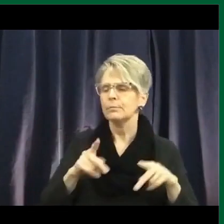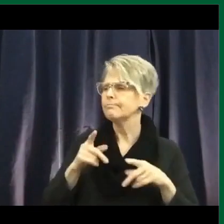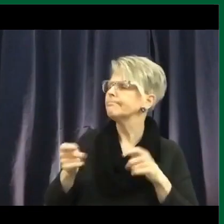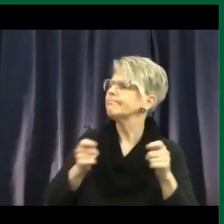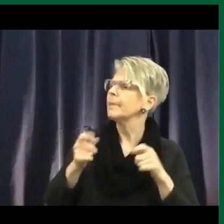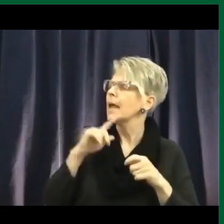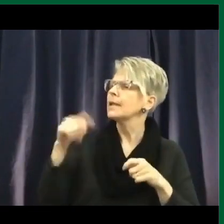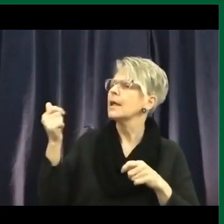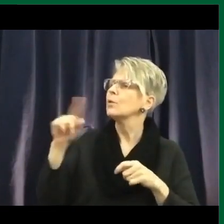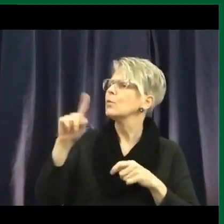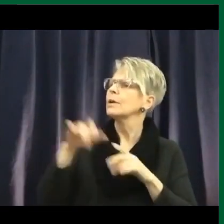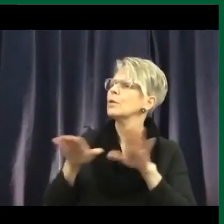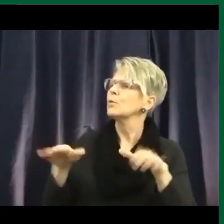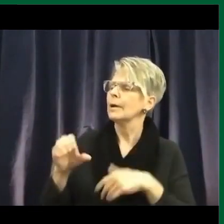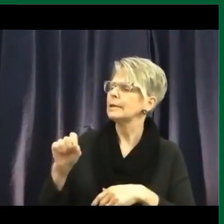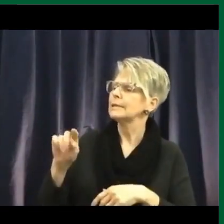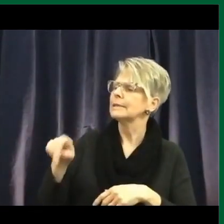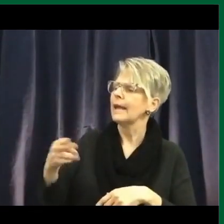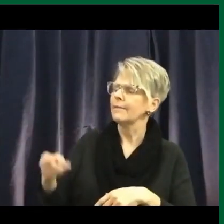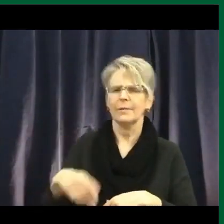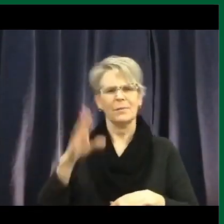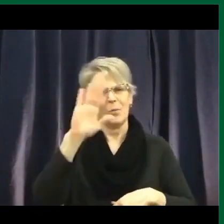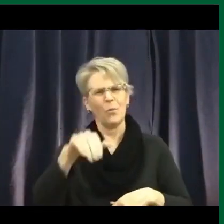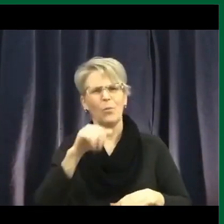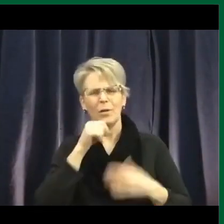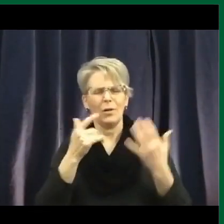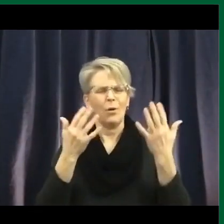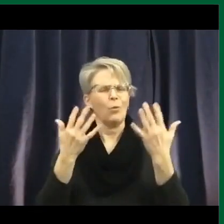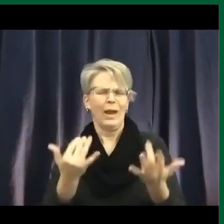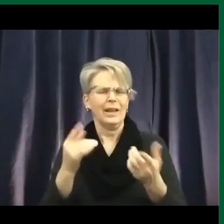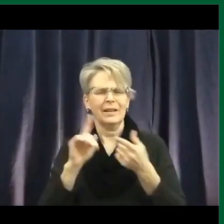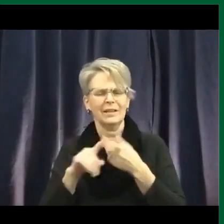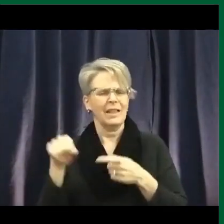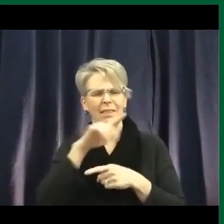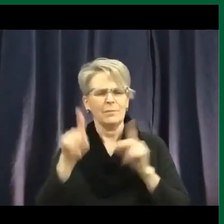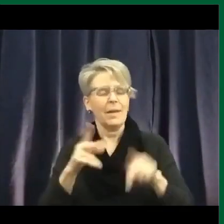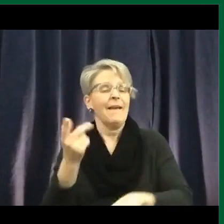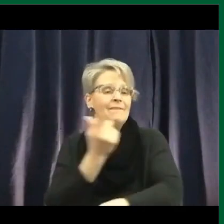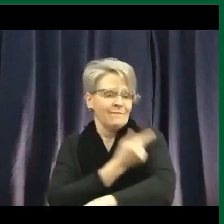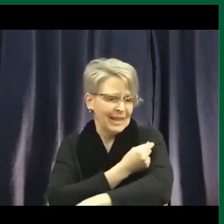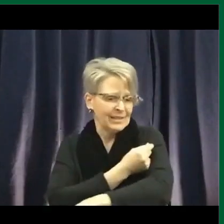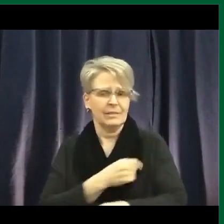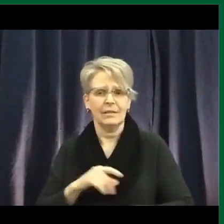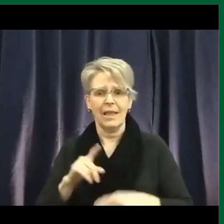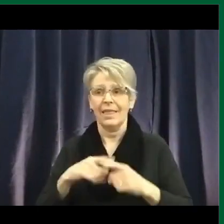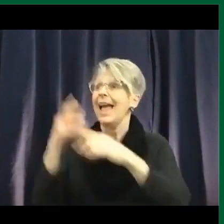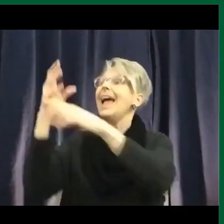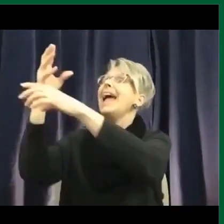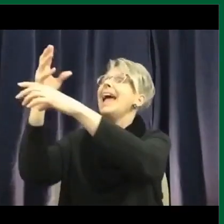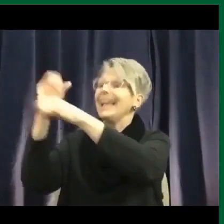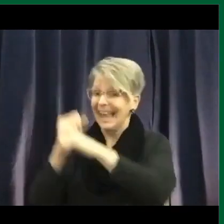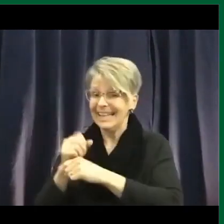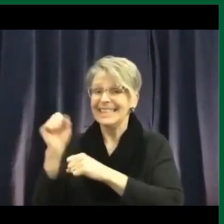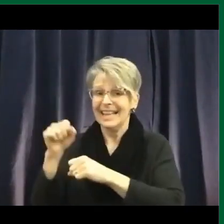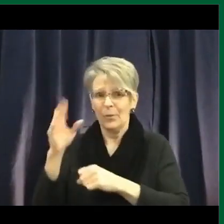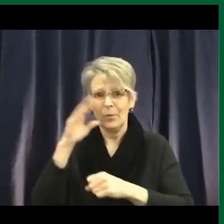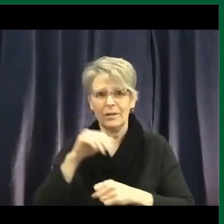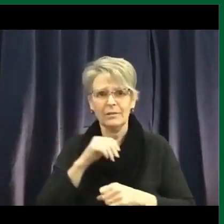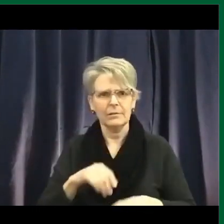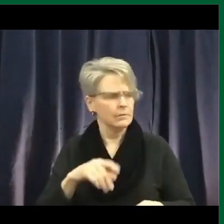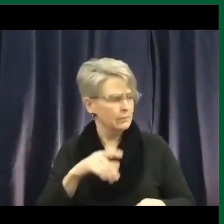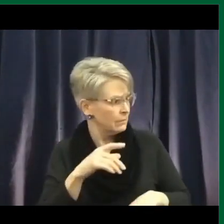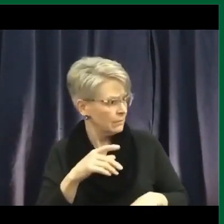Steph? Mr. Premier, why not actually wait until people are vaccinated versus just their supply of vaccines? Why not wait until... Well, some people are